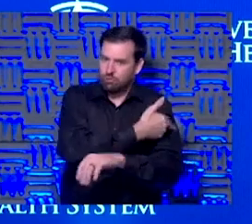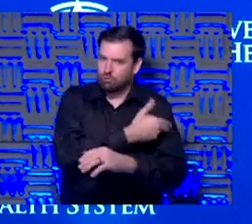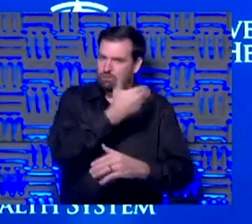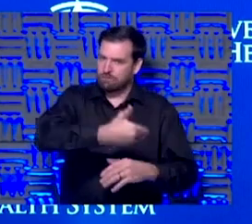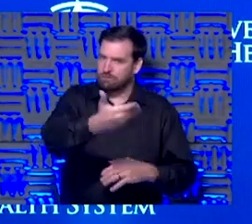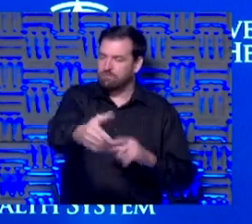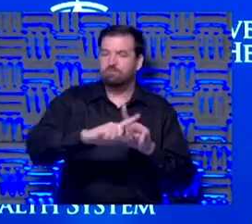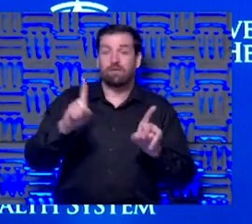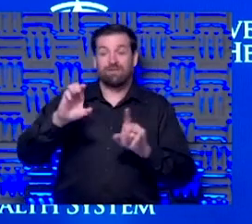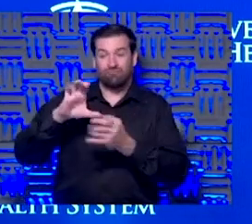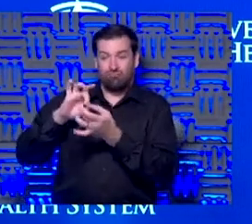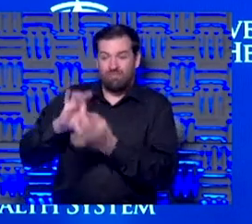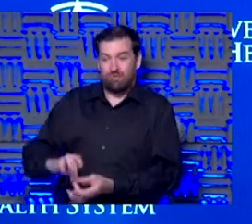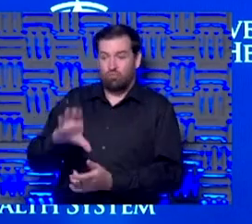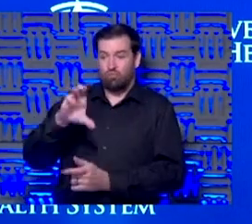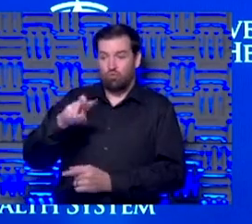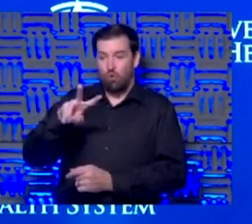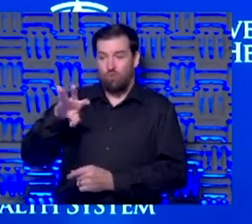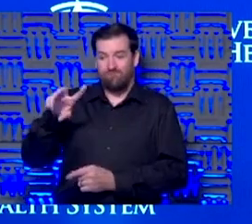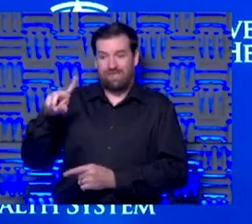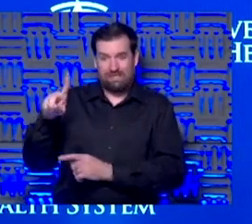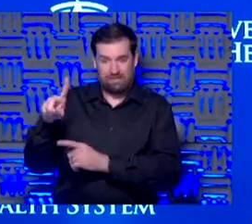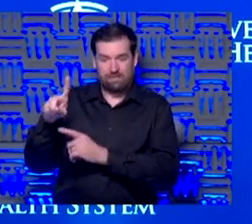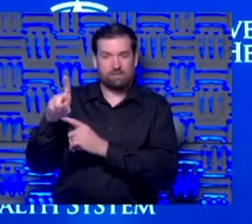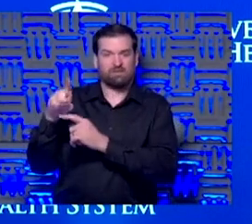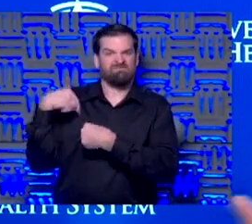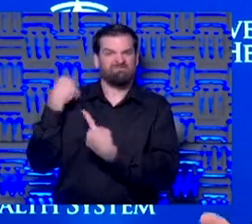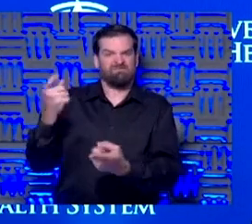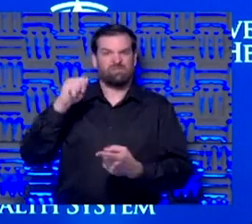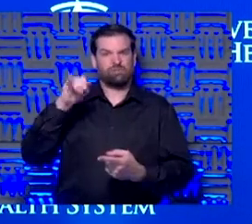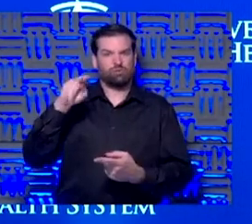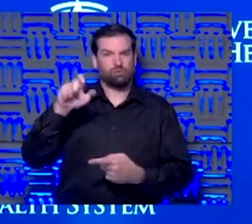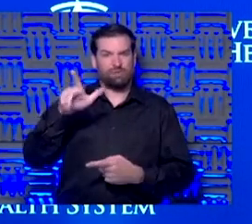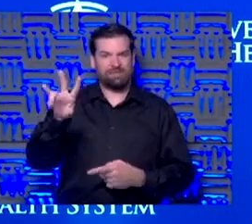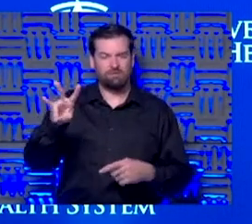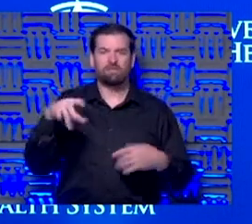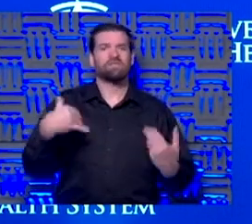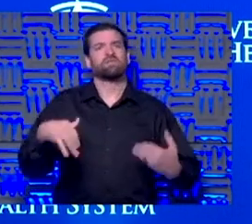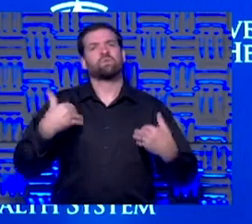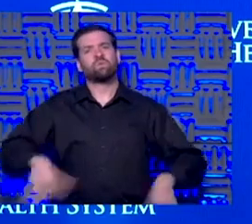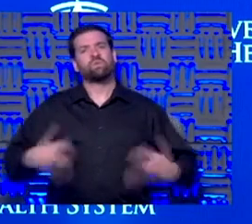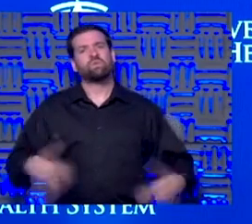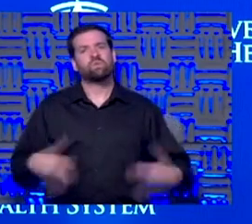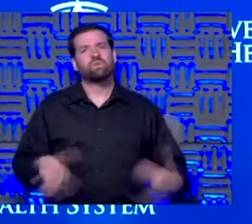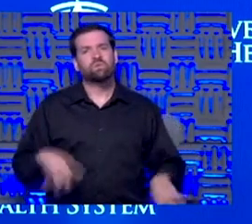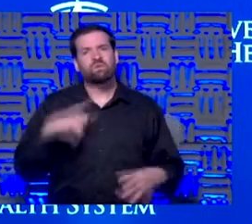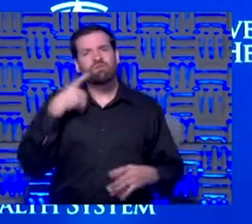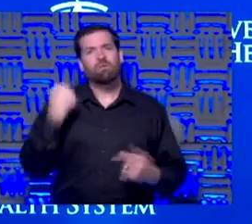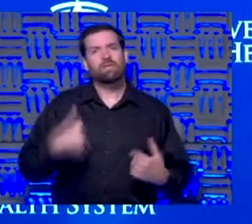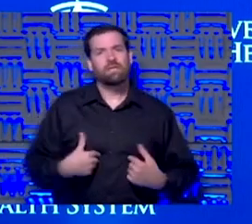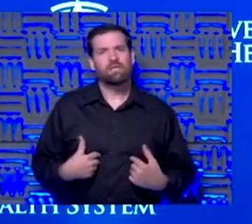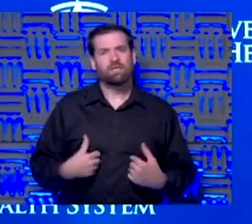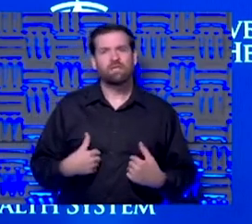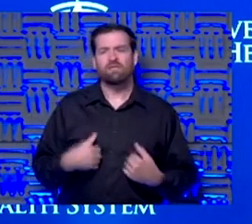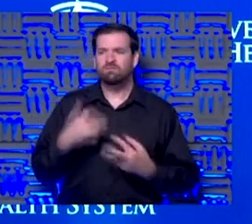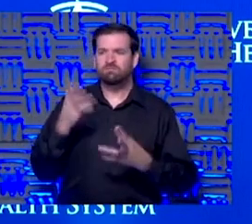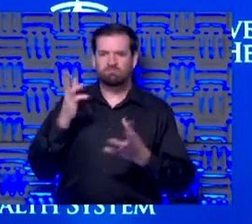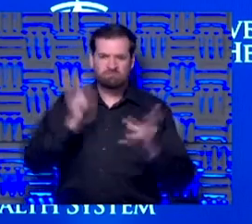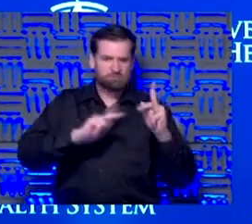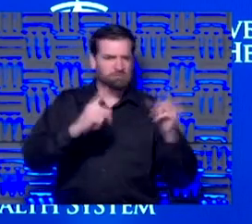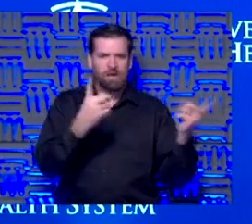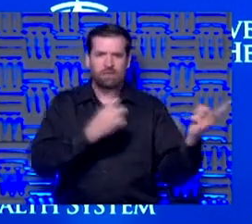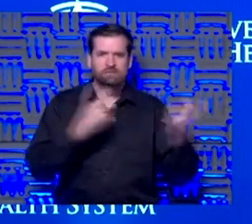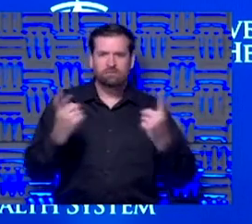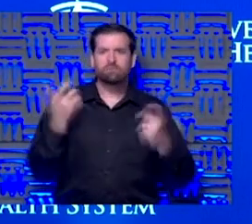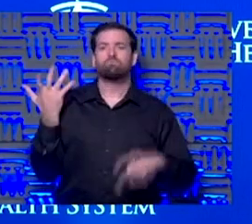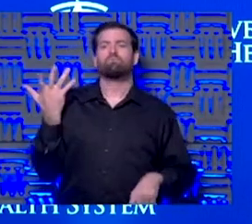But we've not had a death since June 27th, and that's a stunning statistic to me. And some folks are asking, why is that?